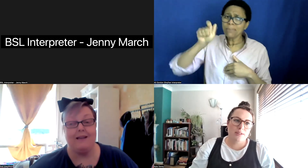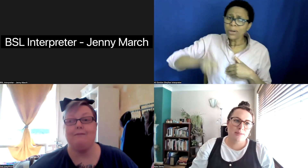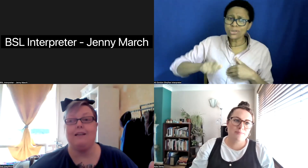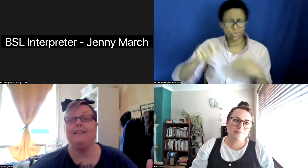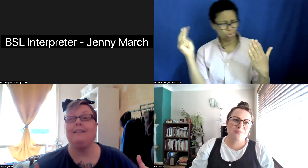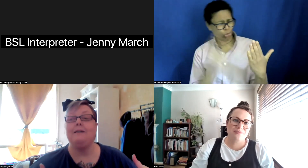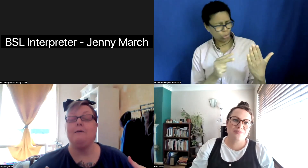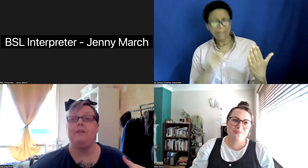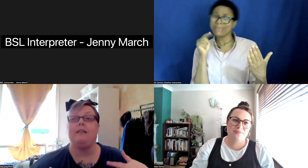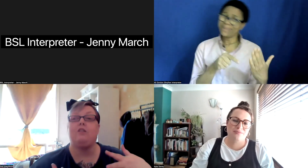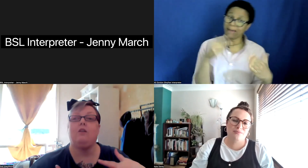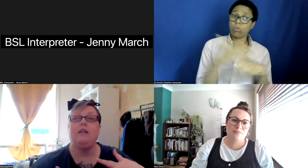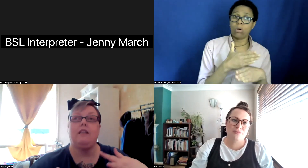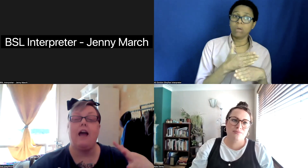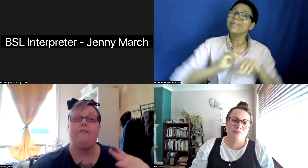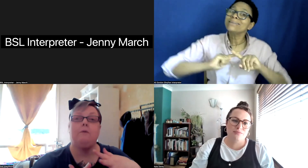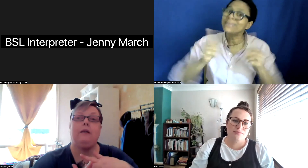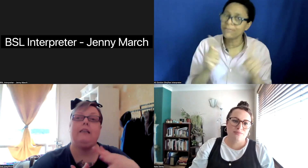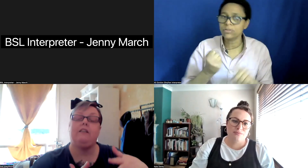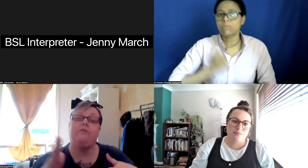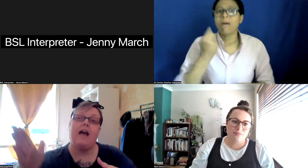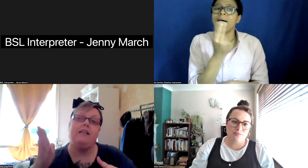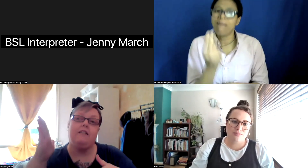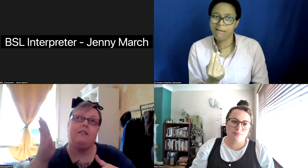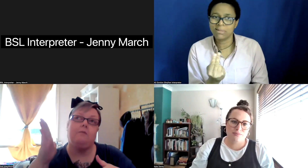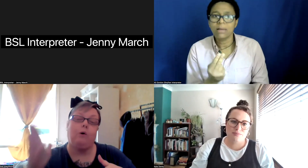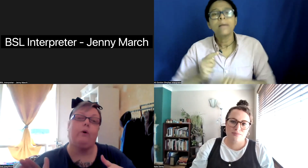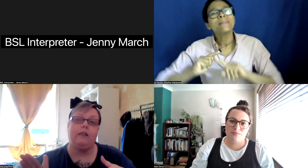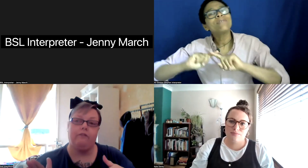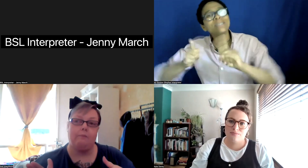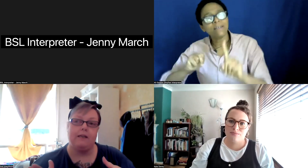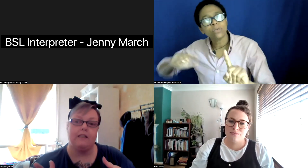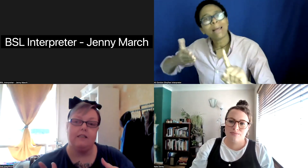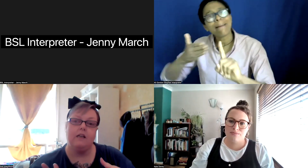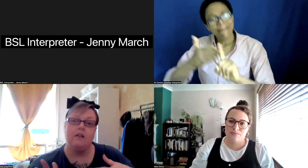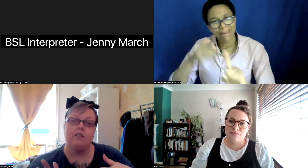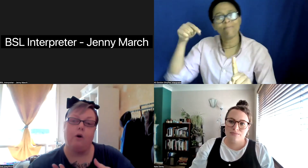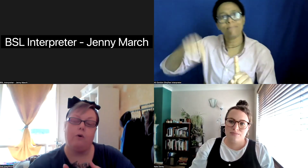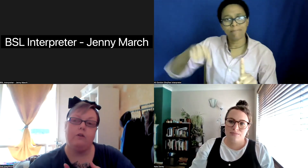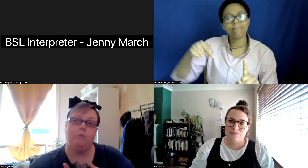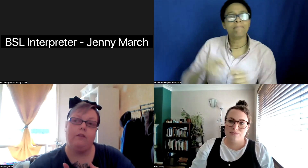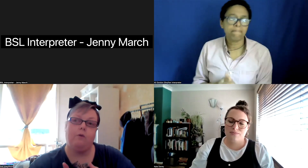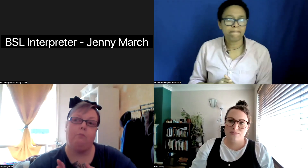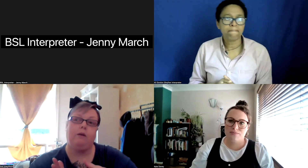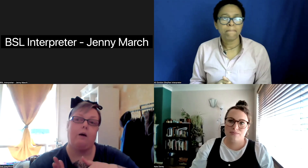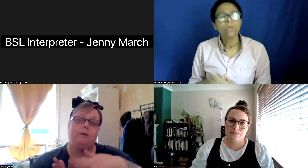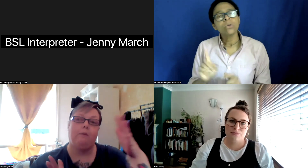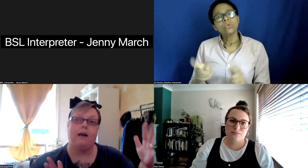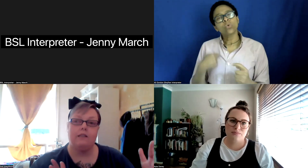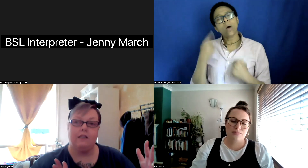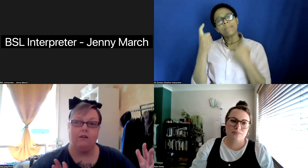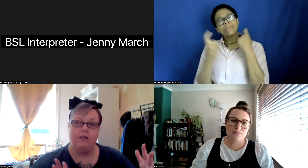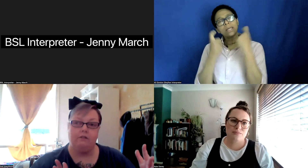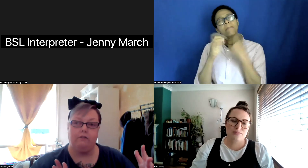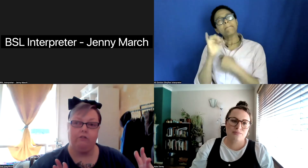of them anyway, but they have a completely different end point, if that makes sense. So I wonder whether, when we're coming back